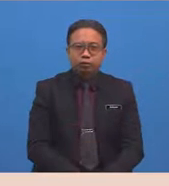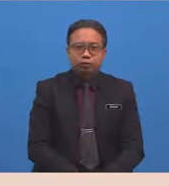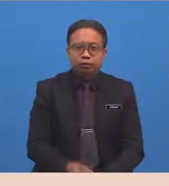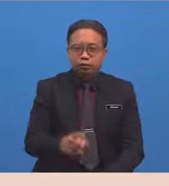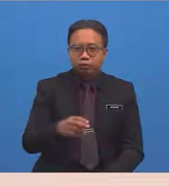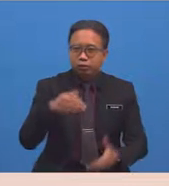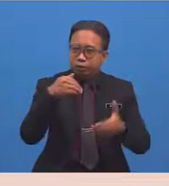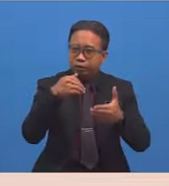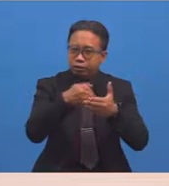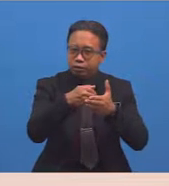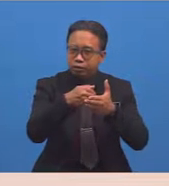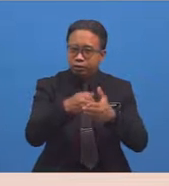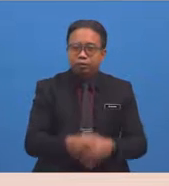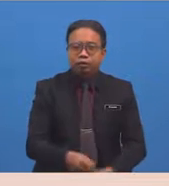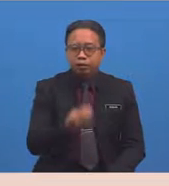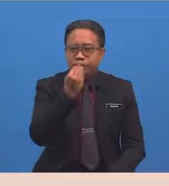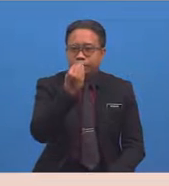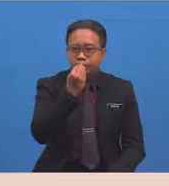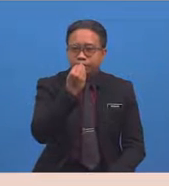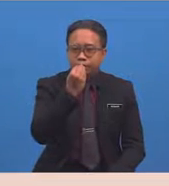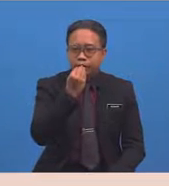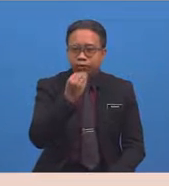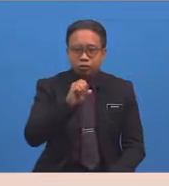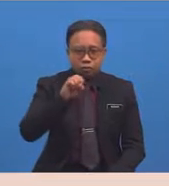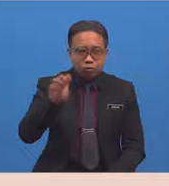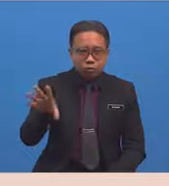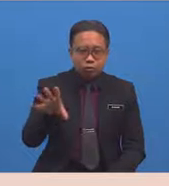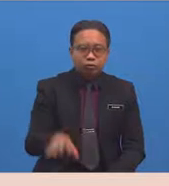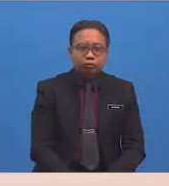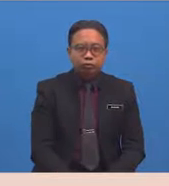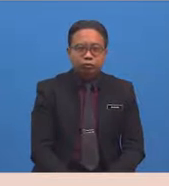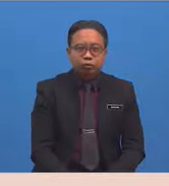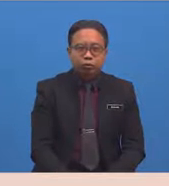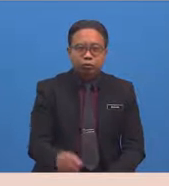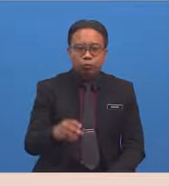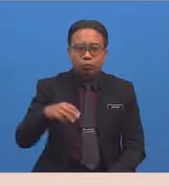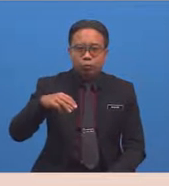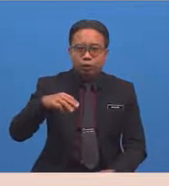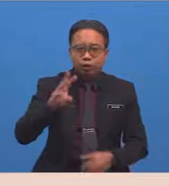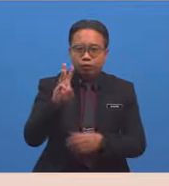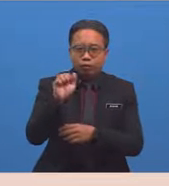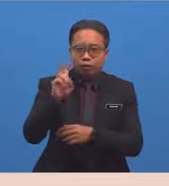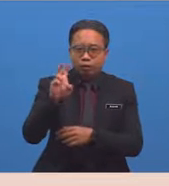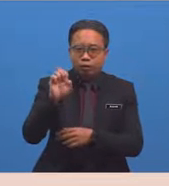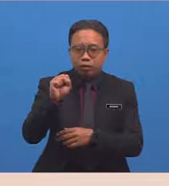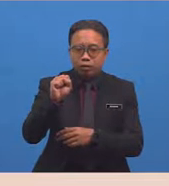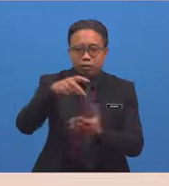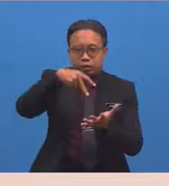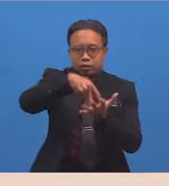Hits, eats, throws, waves,